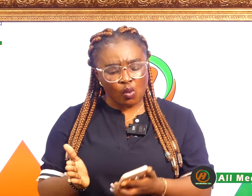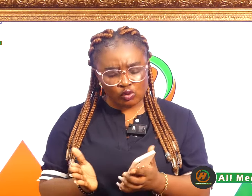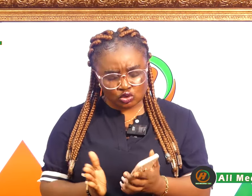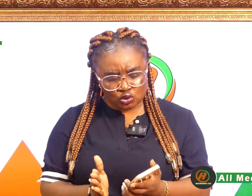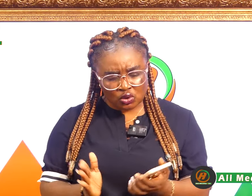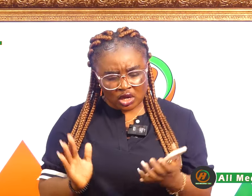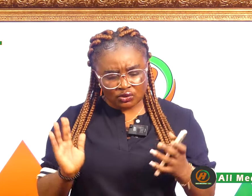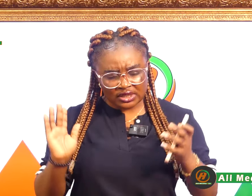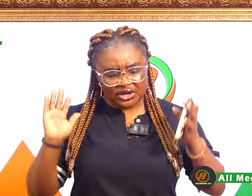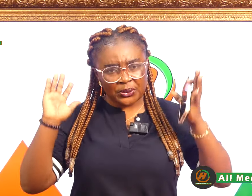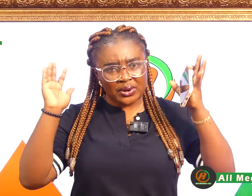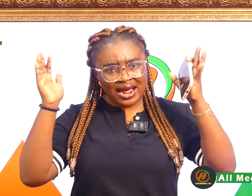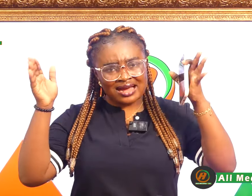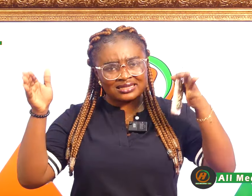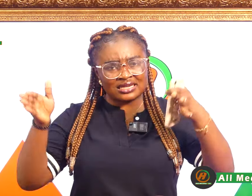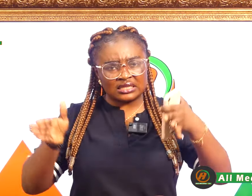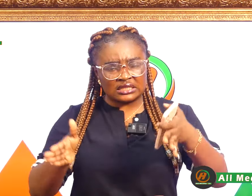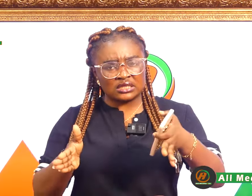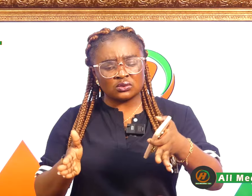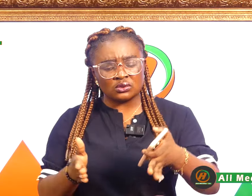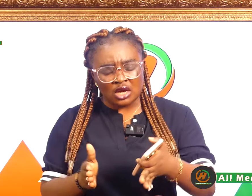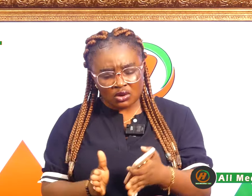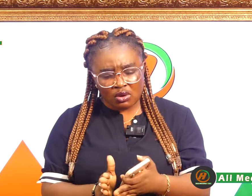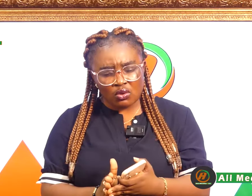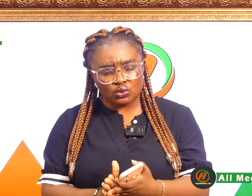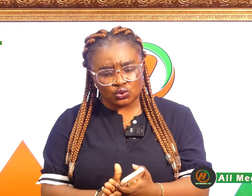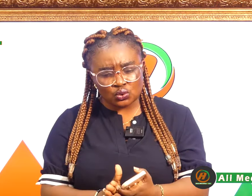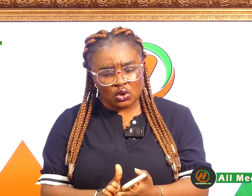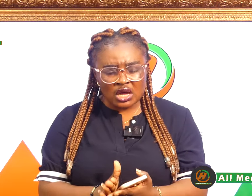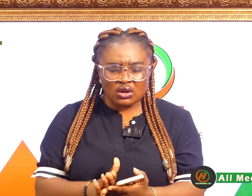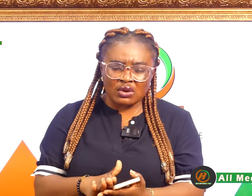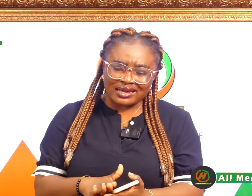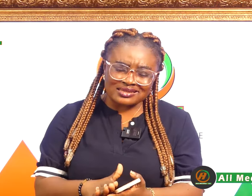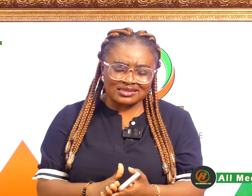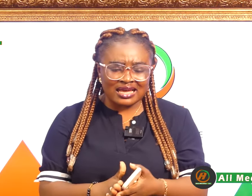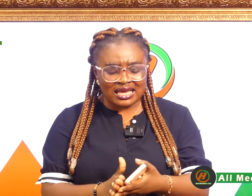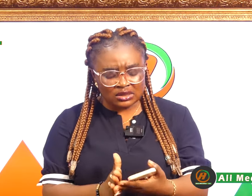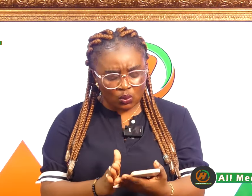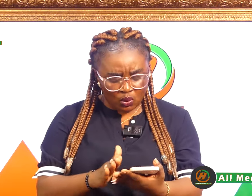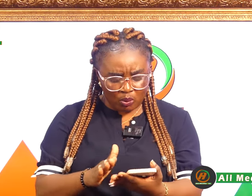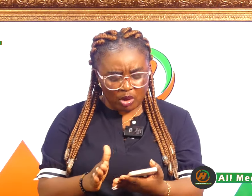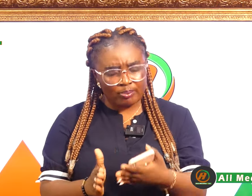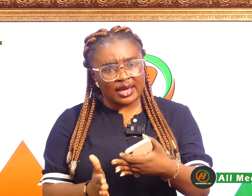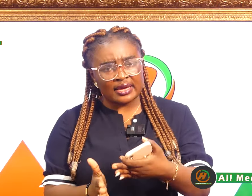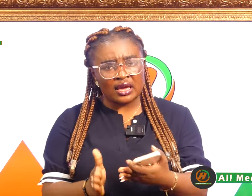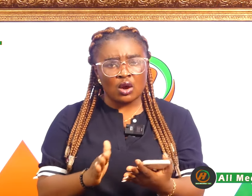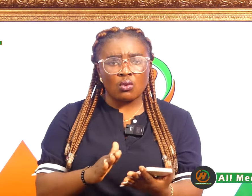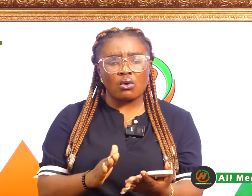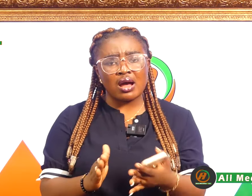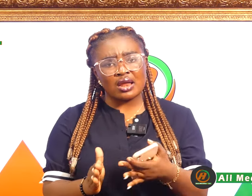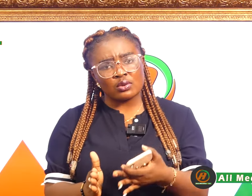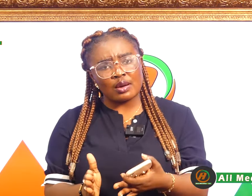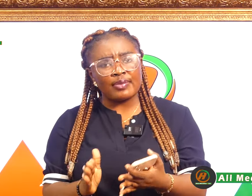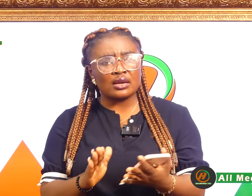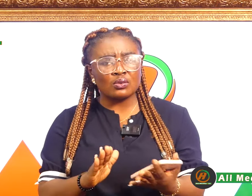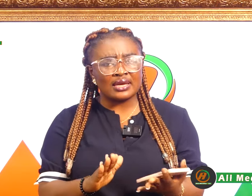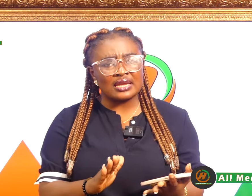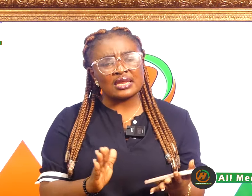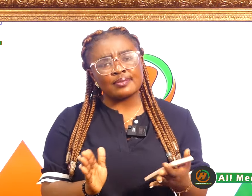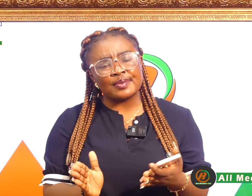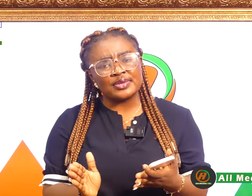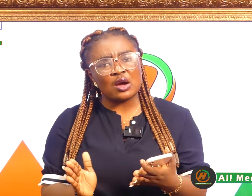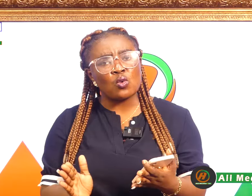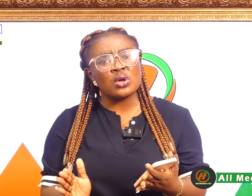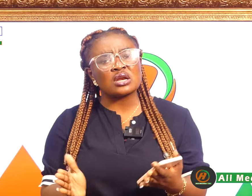akasabia wokoto na odenwira akata ne tire ho na wokoto na wakasa se wo obo mpaye wokoha na waba na